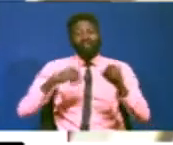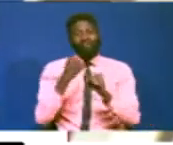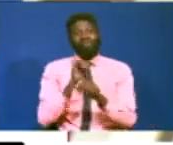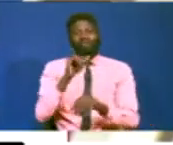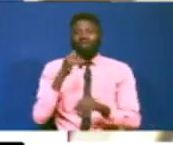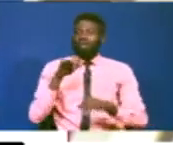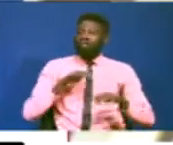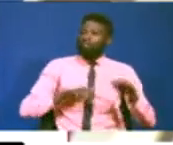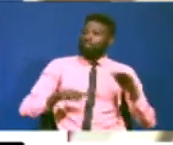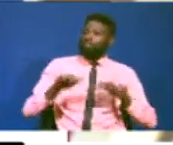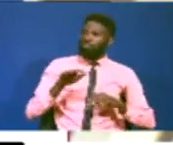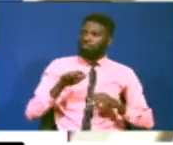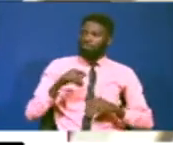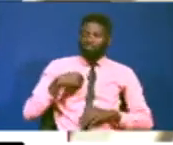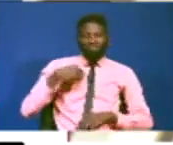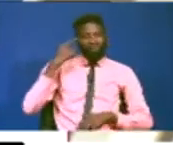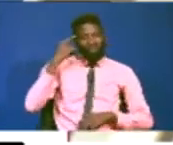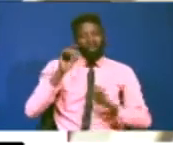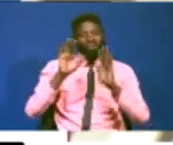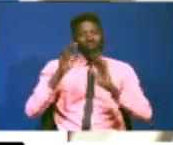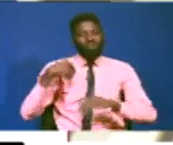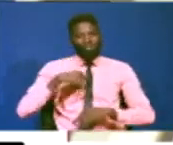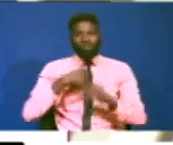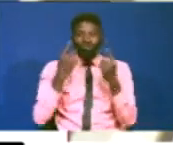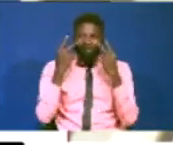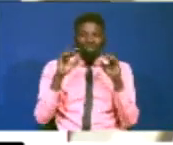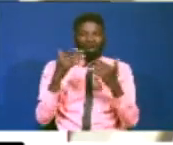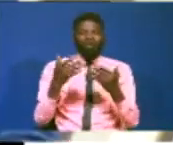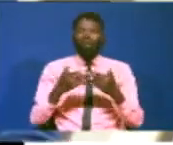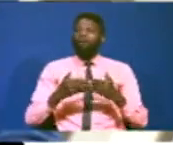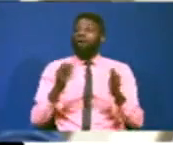that. Mm-hmm. So I think it's important that we can actually look into, you know, being open and being vulnerable, especially as men.